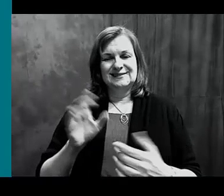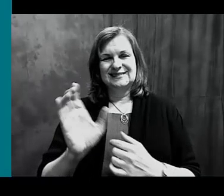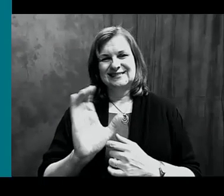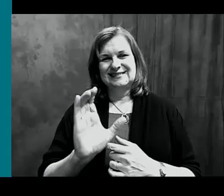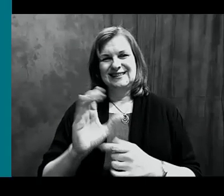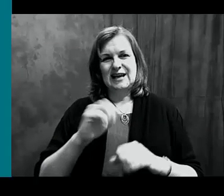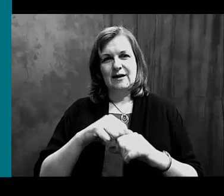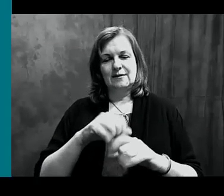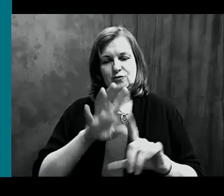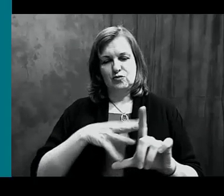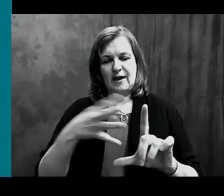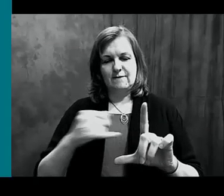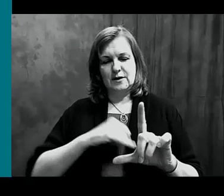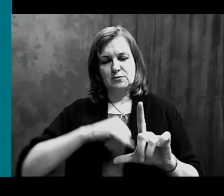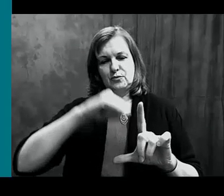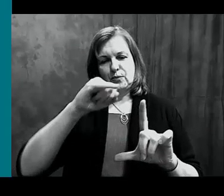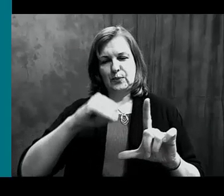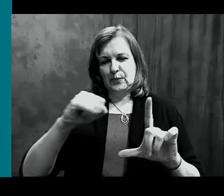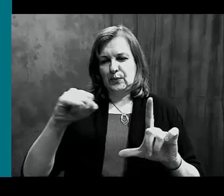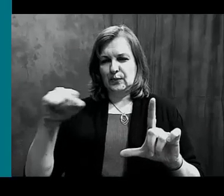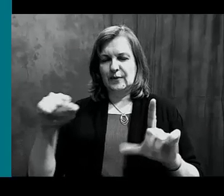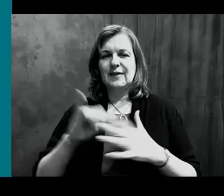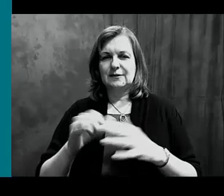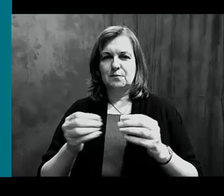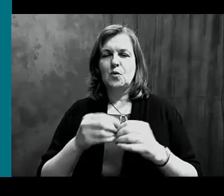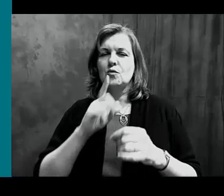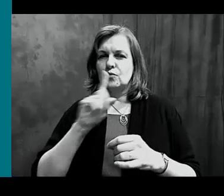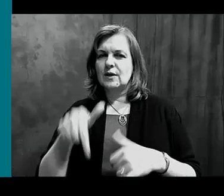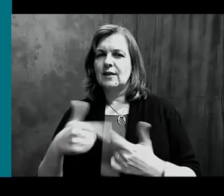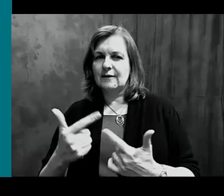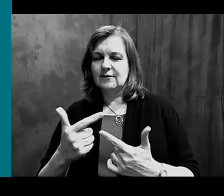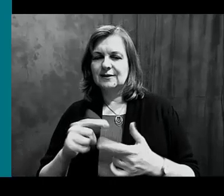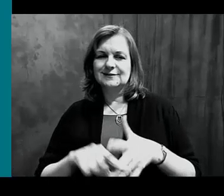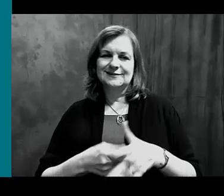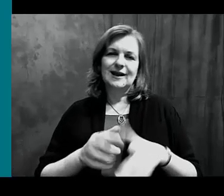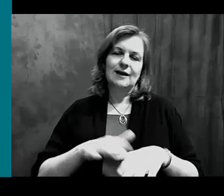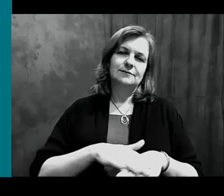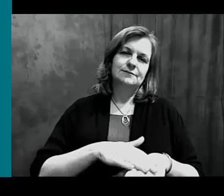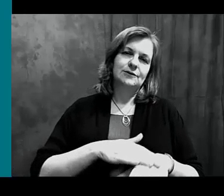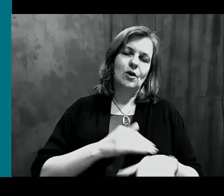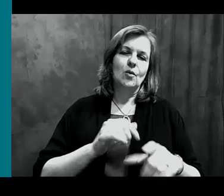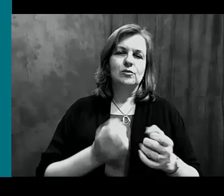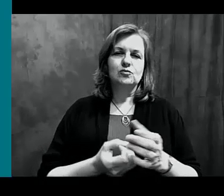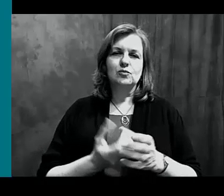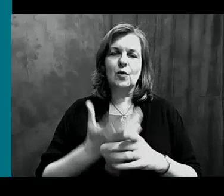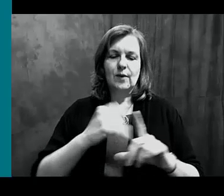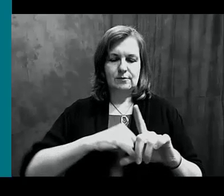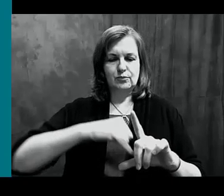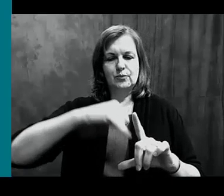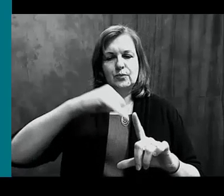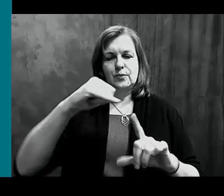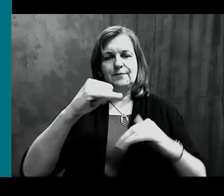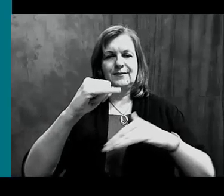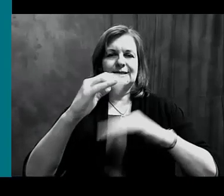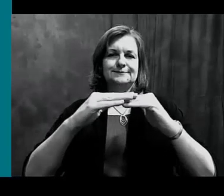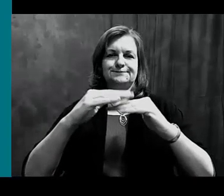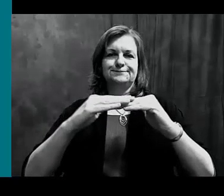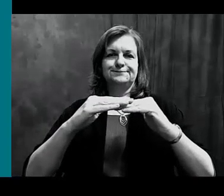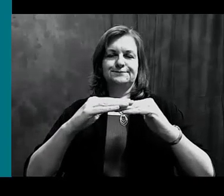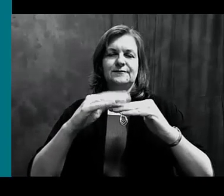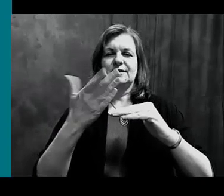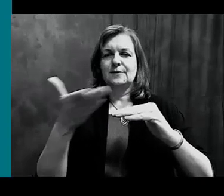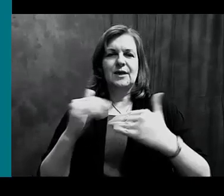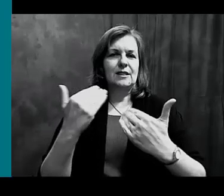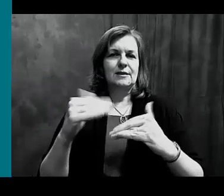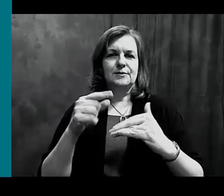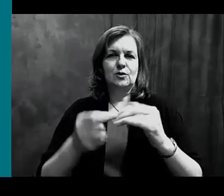at actually C down here at the bottom as being the most realistic. You kind of start out growing nicely. Something's going to limit you in